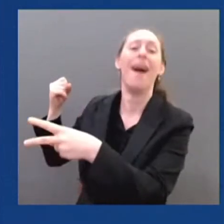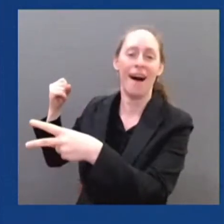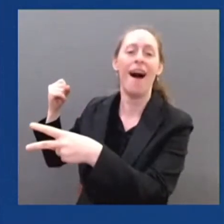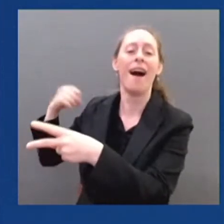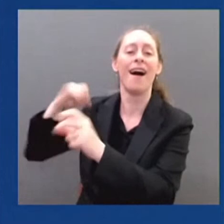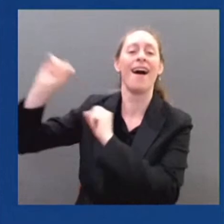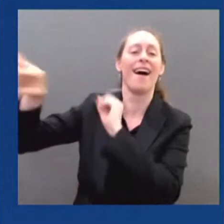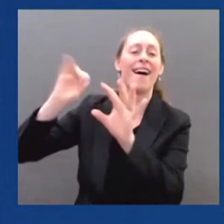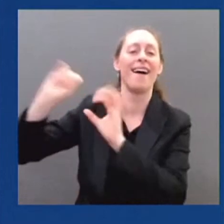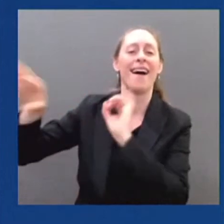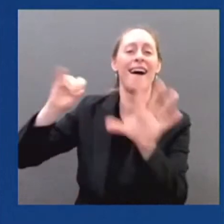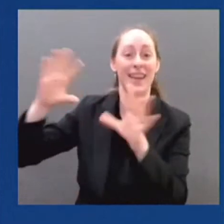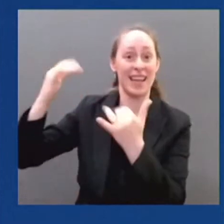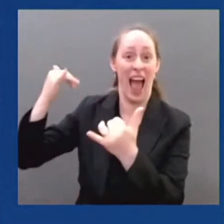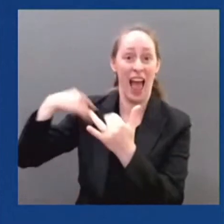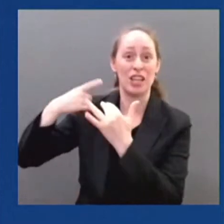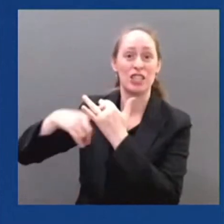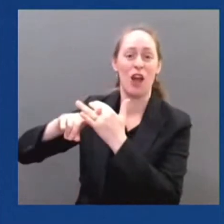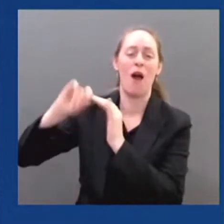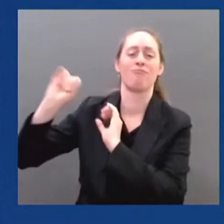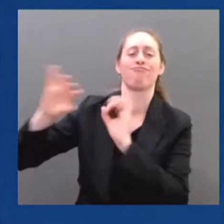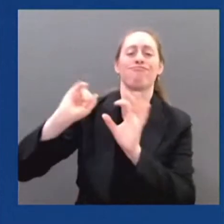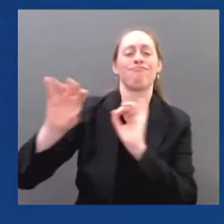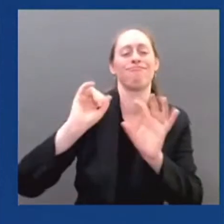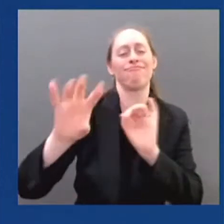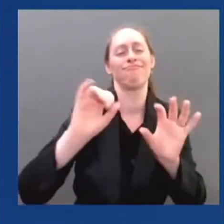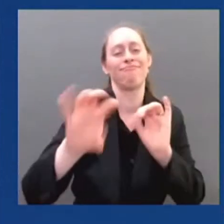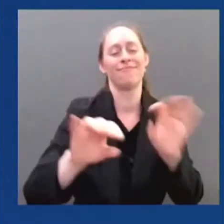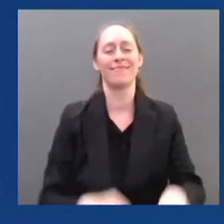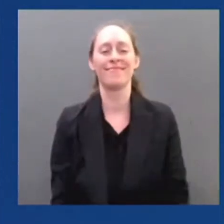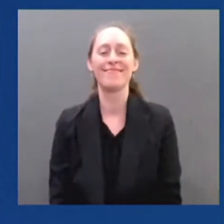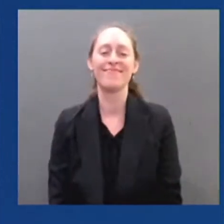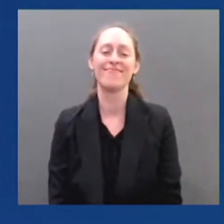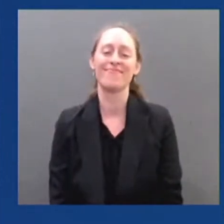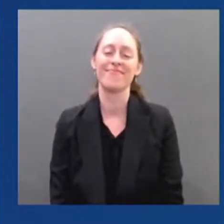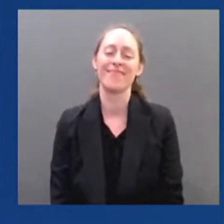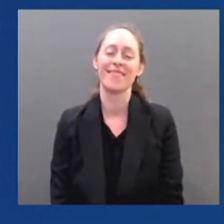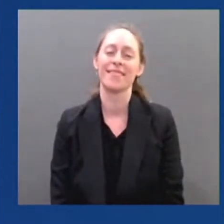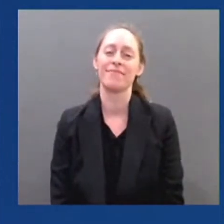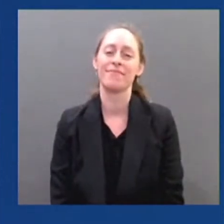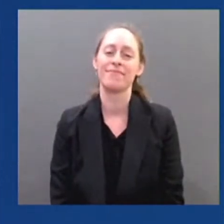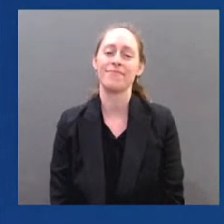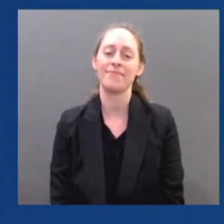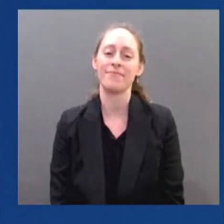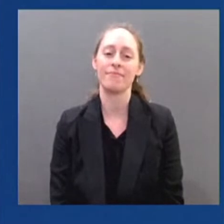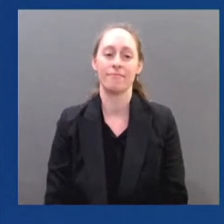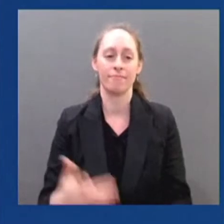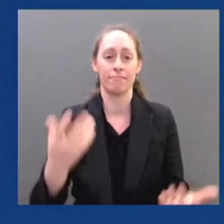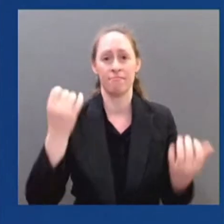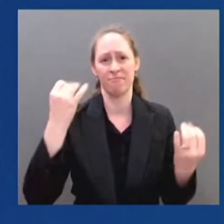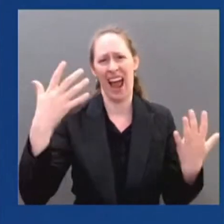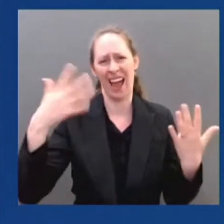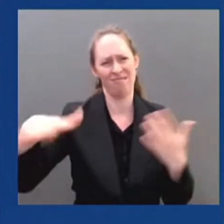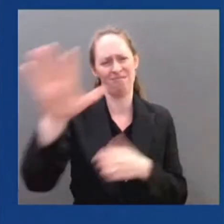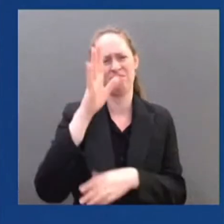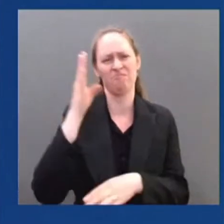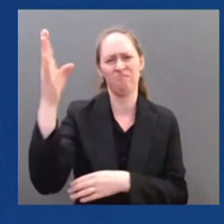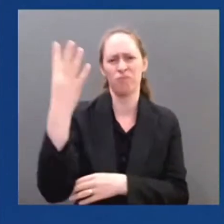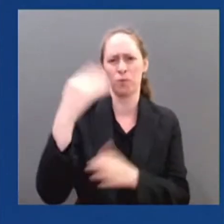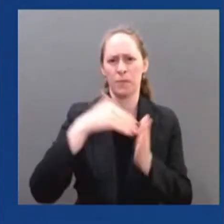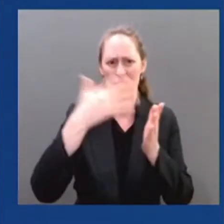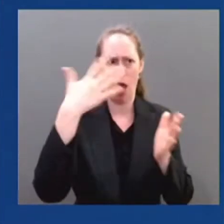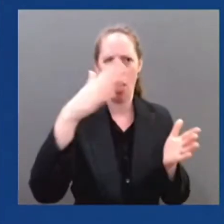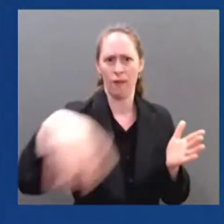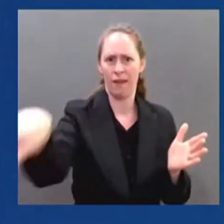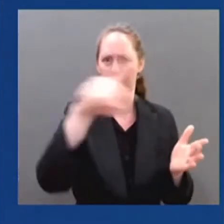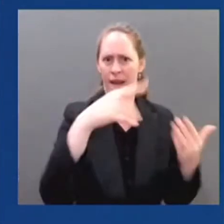million doses have been delivered within days of authorization to approximately 13,000 sites across the